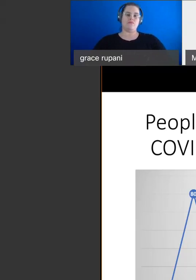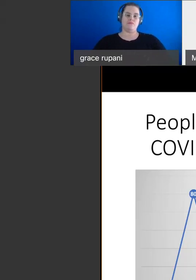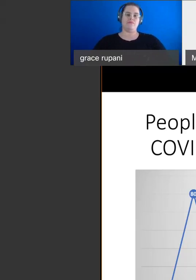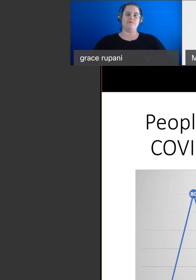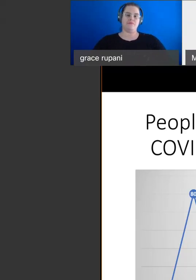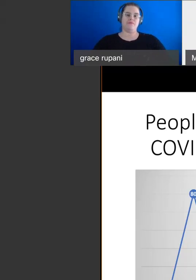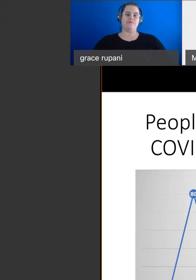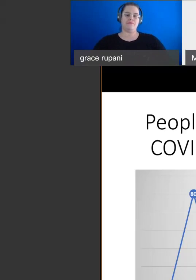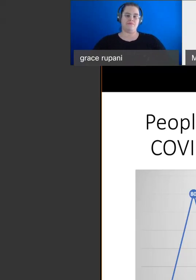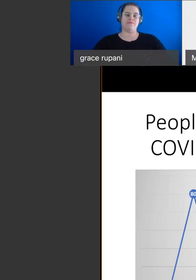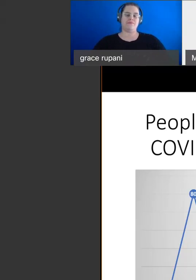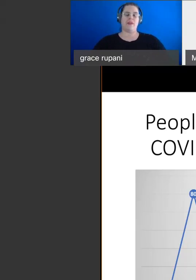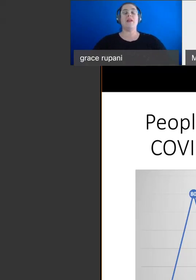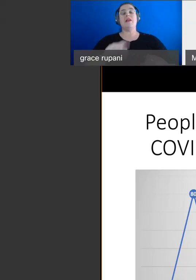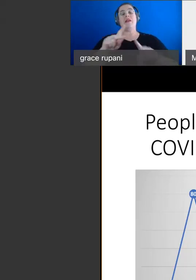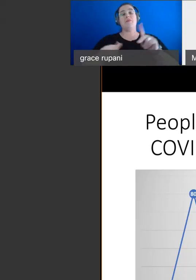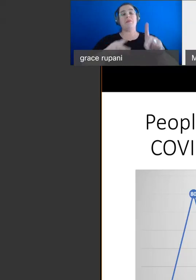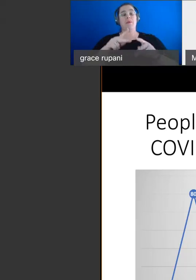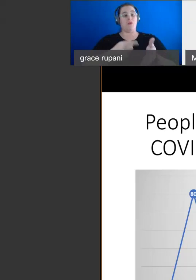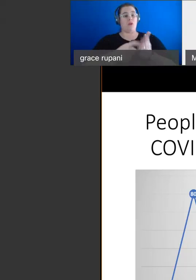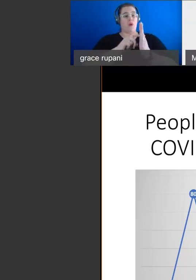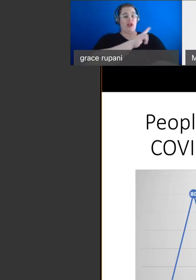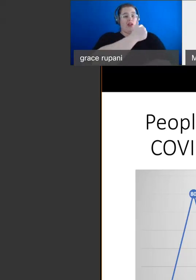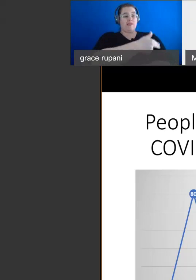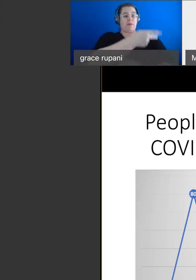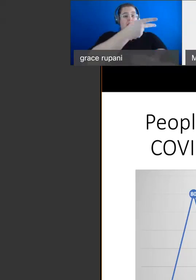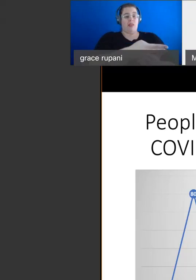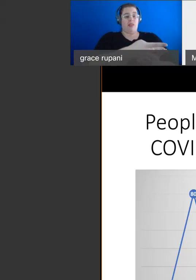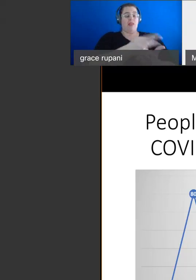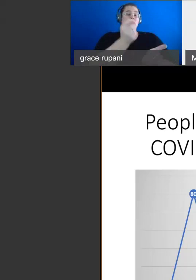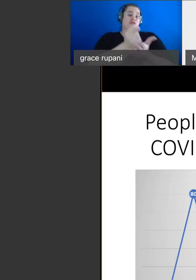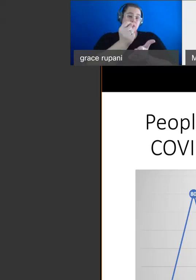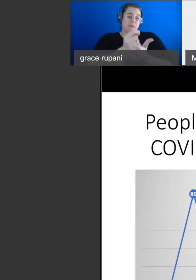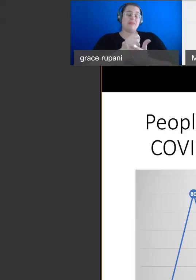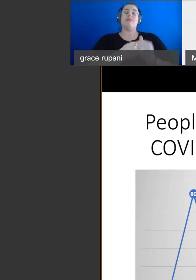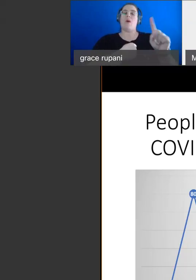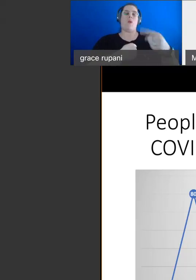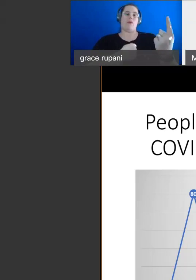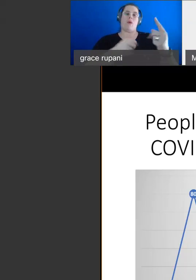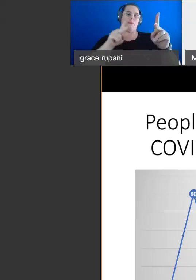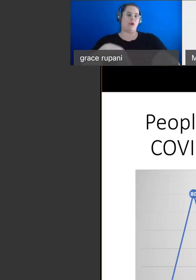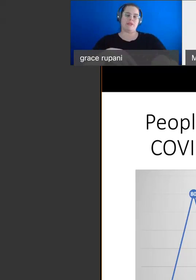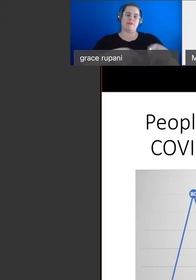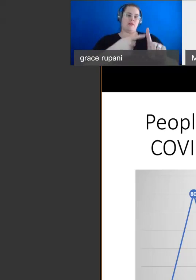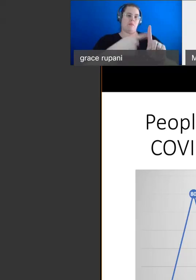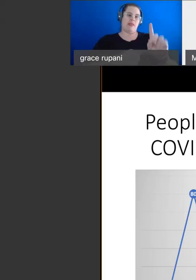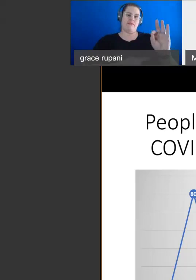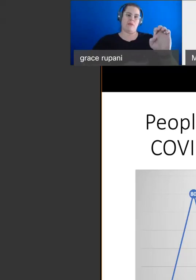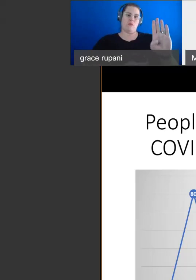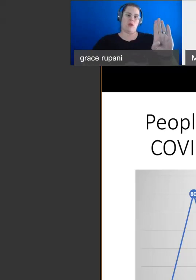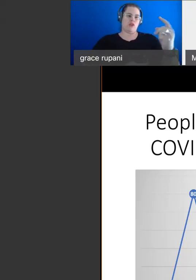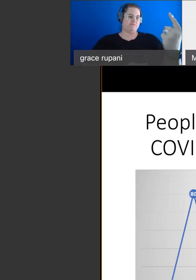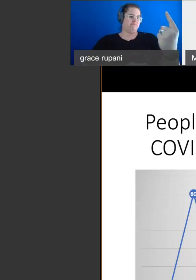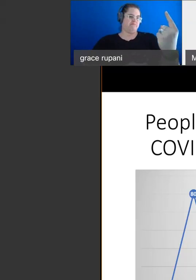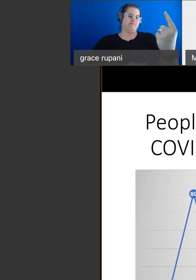People who required inpatient treatment, there was 1 person that required inpatient treatment in February. And in fact,